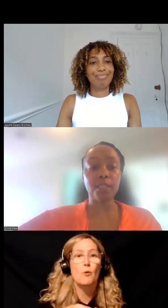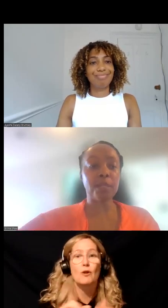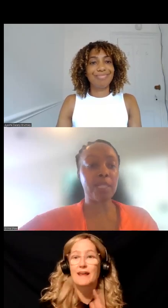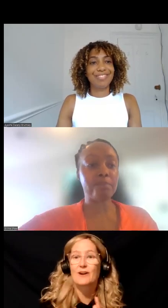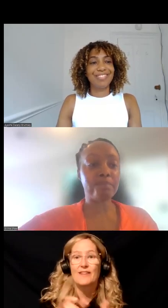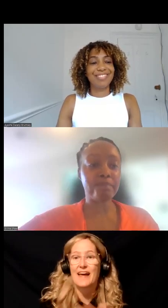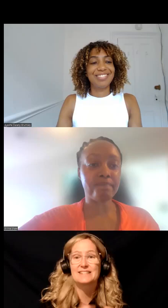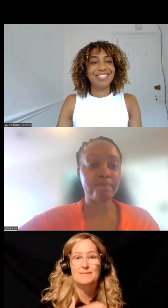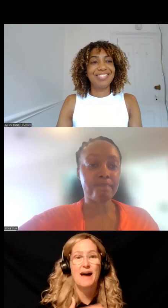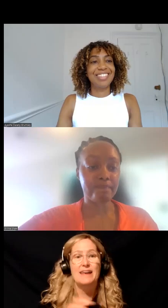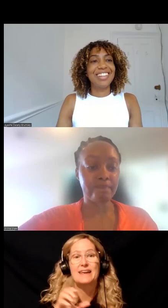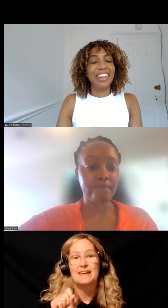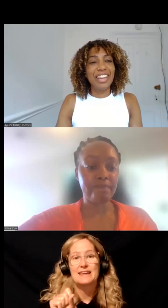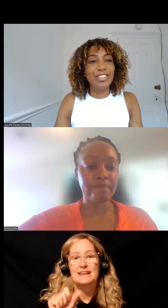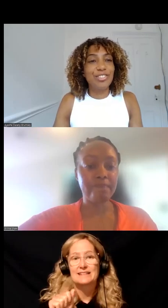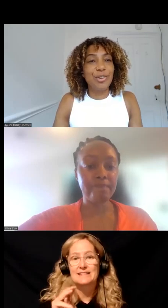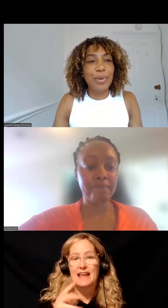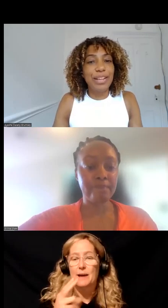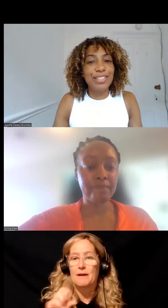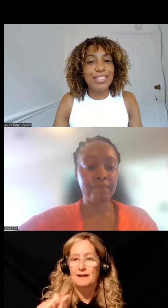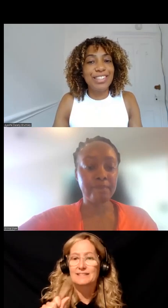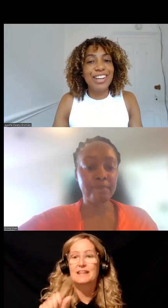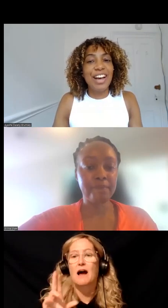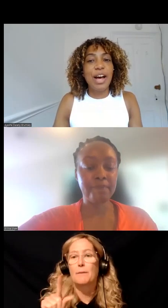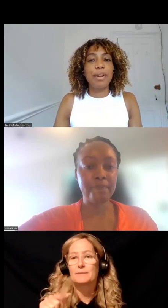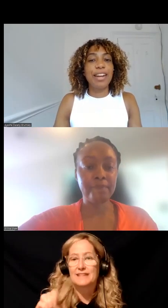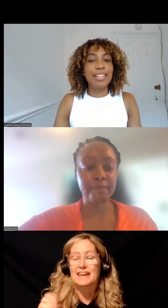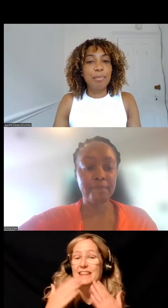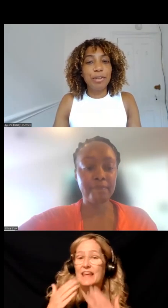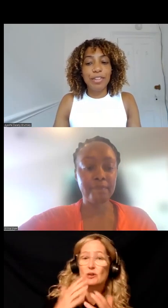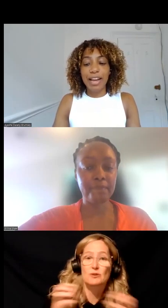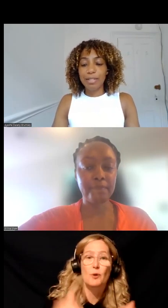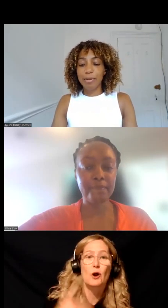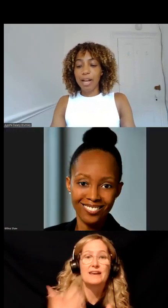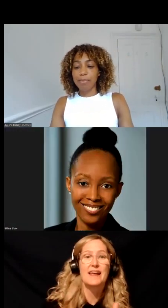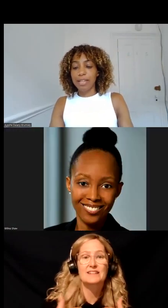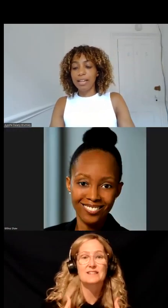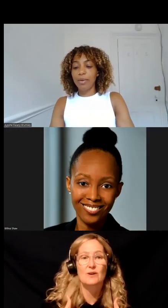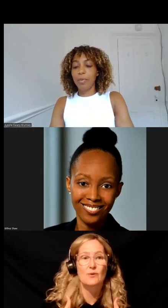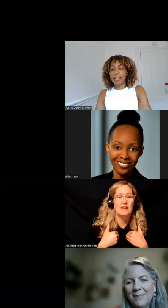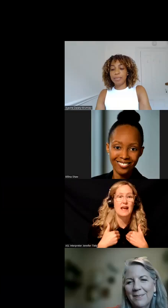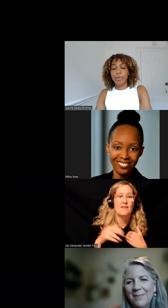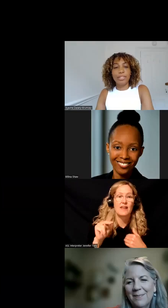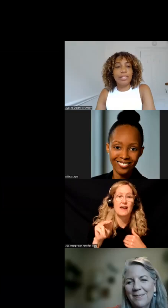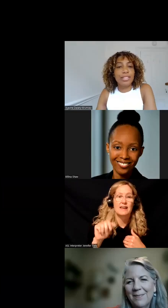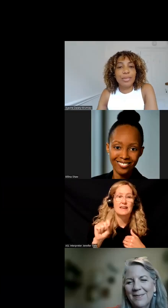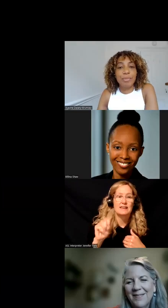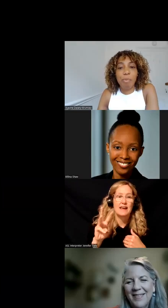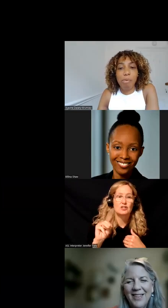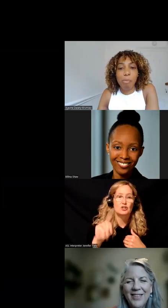SAMHSA update. Thank you so much. Next up, we have the NASHBID update. Wendy